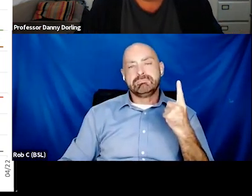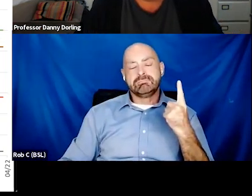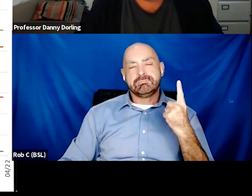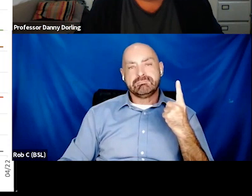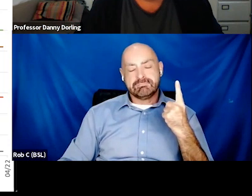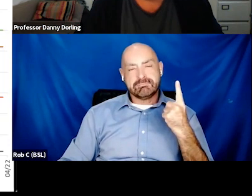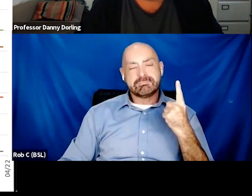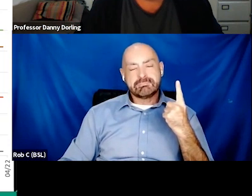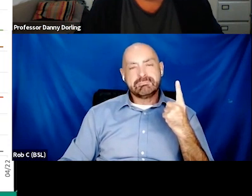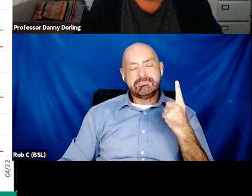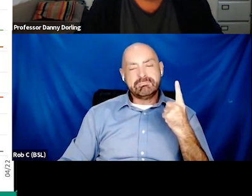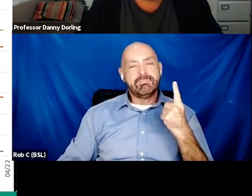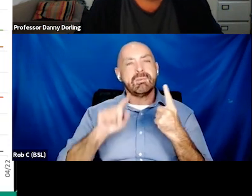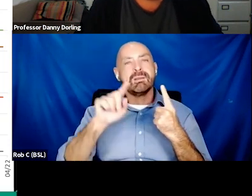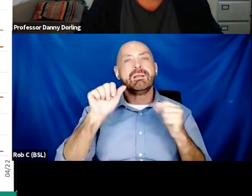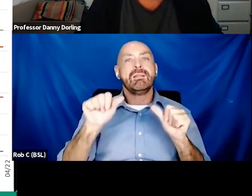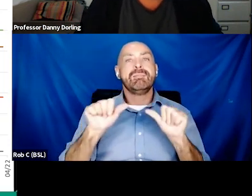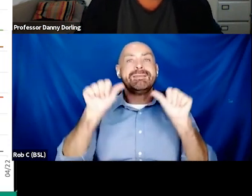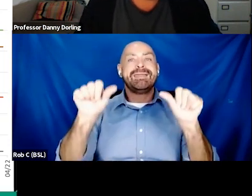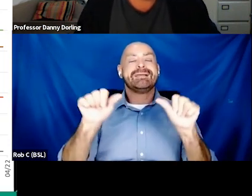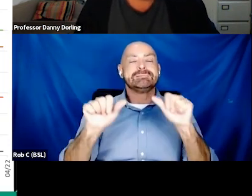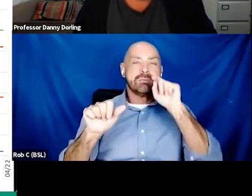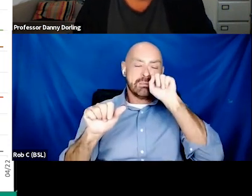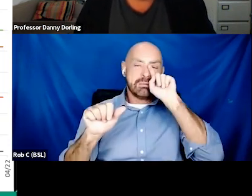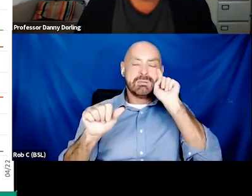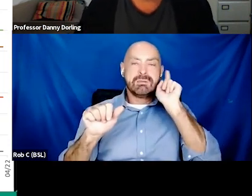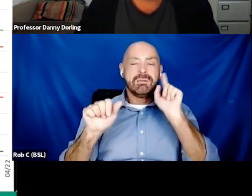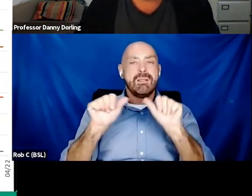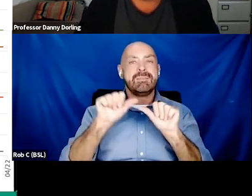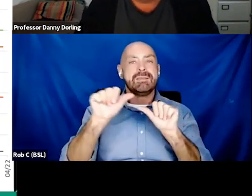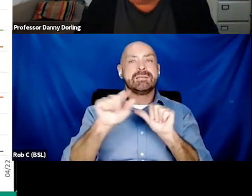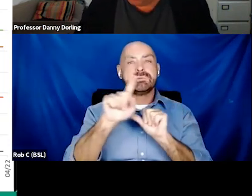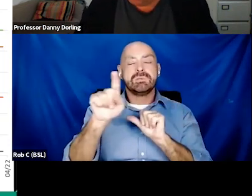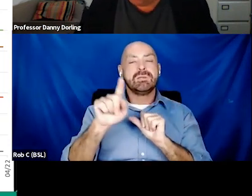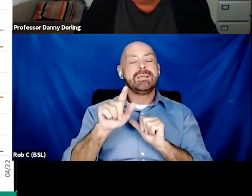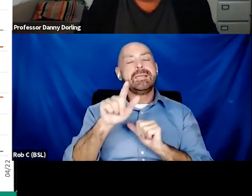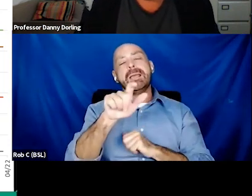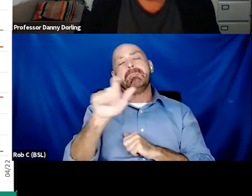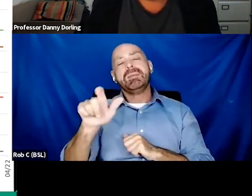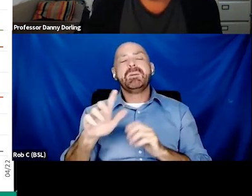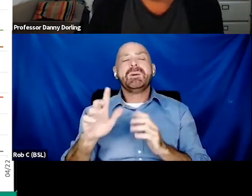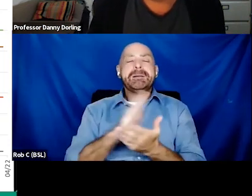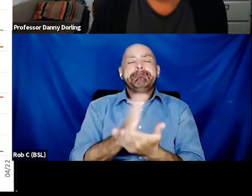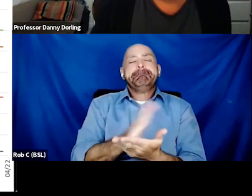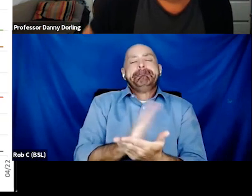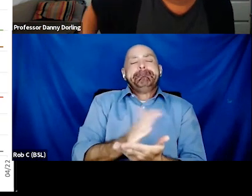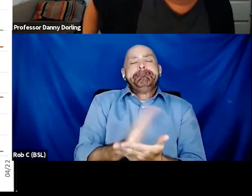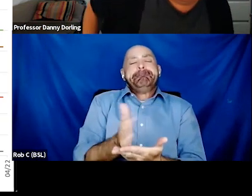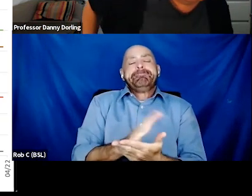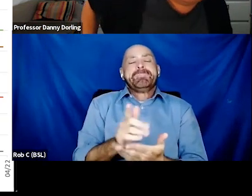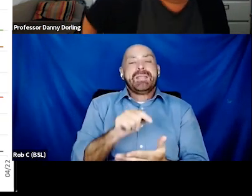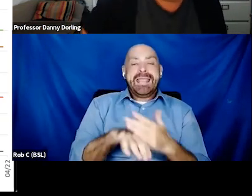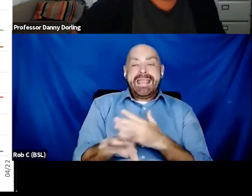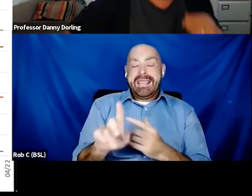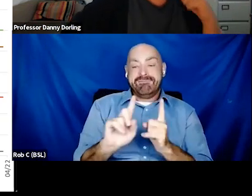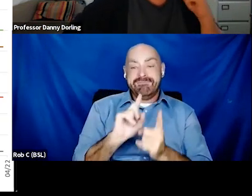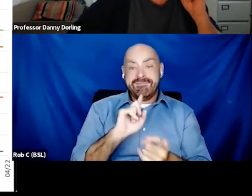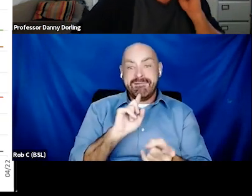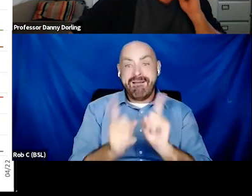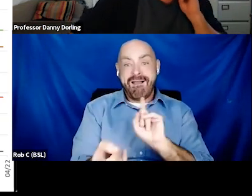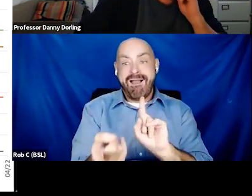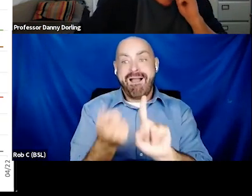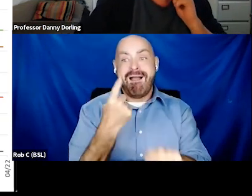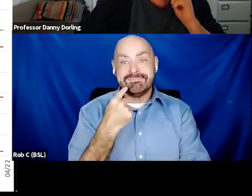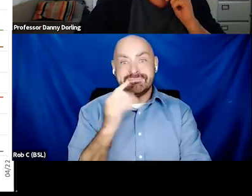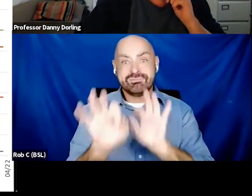The next one, and we often ignore when people say not sure in an answer to a survey